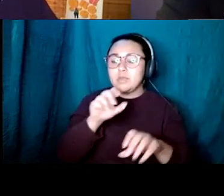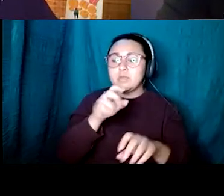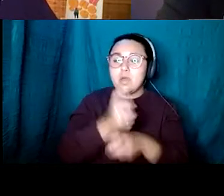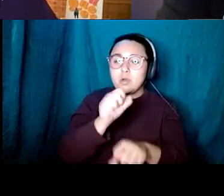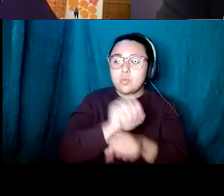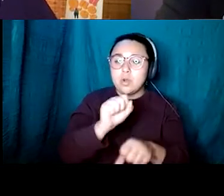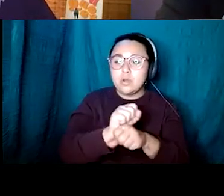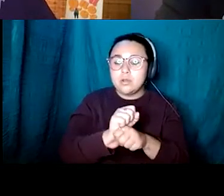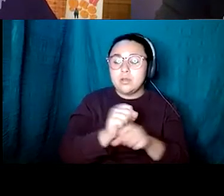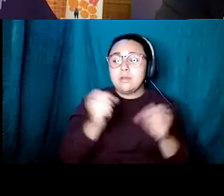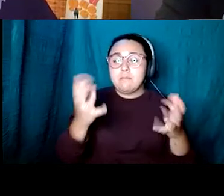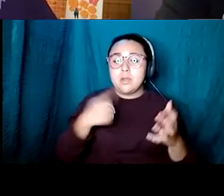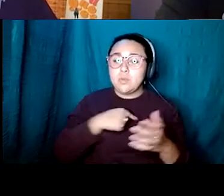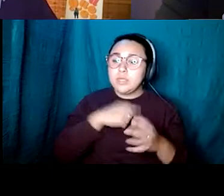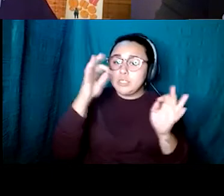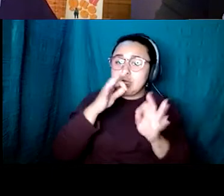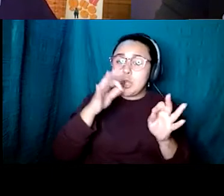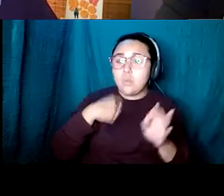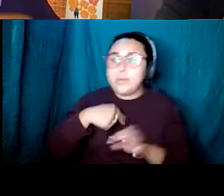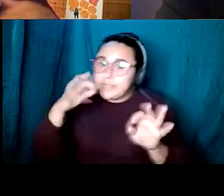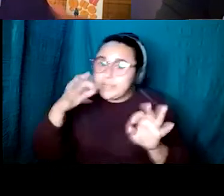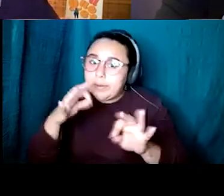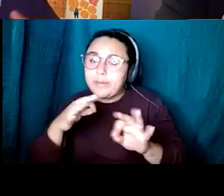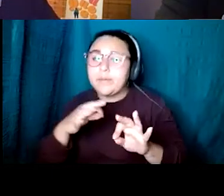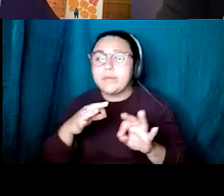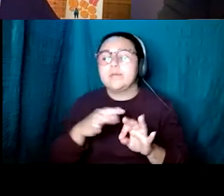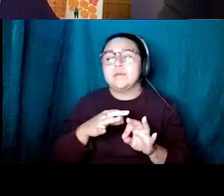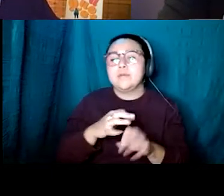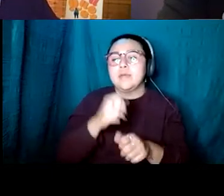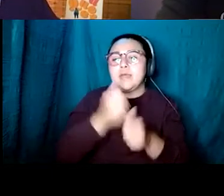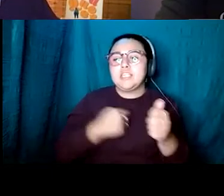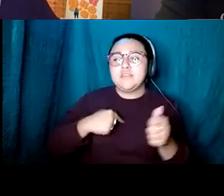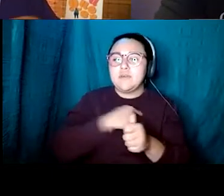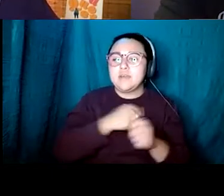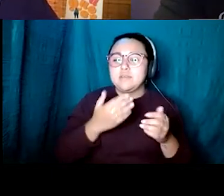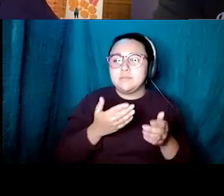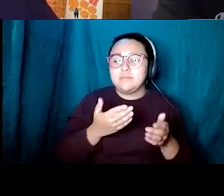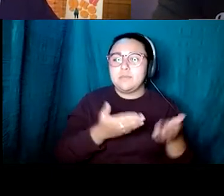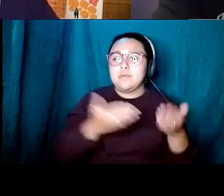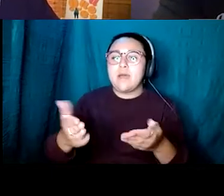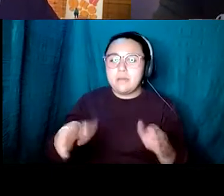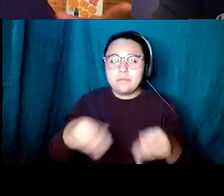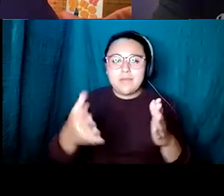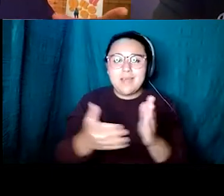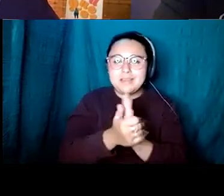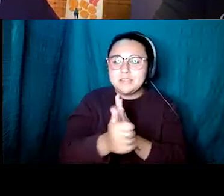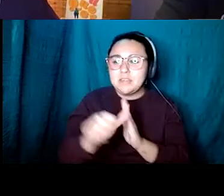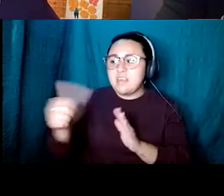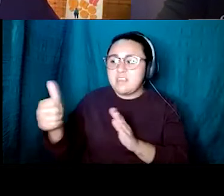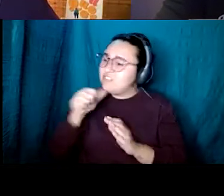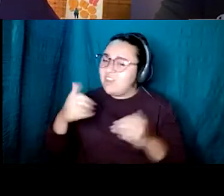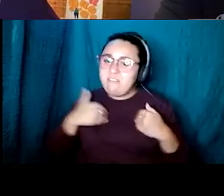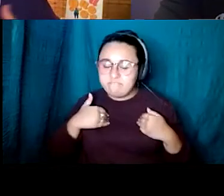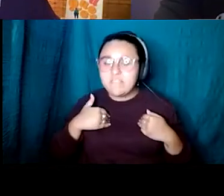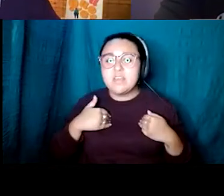things that we didn't know. And so each one of us brought a skill that the other one didn't have.